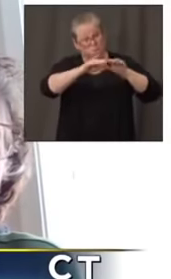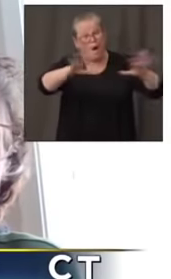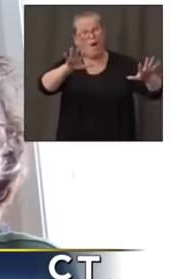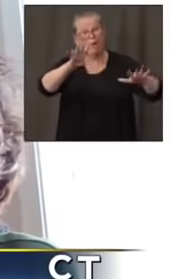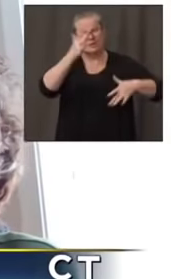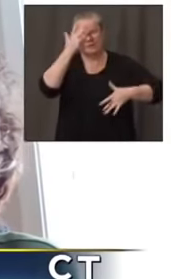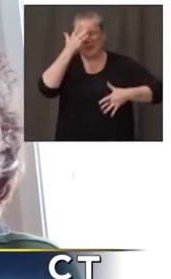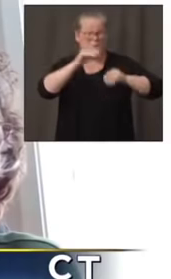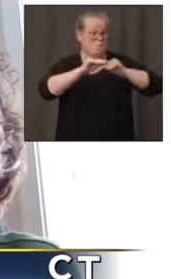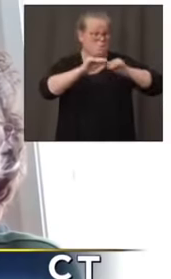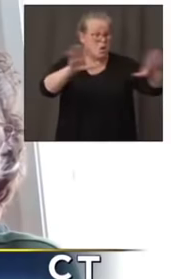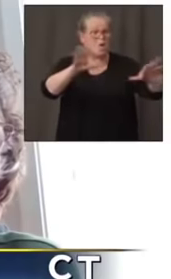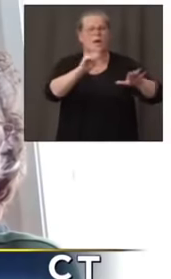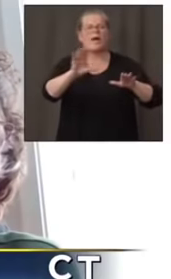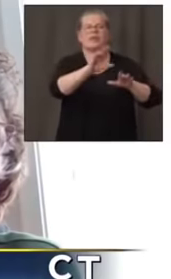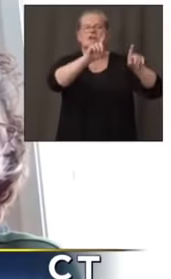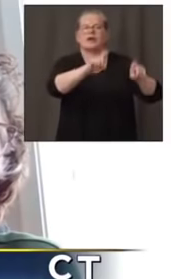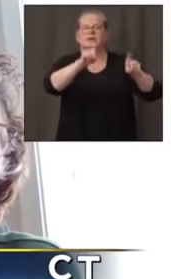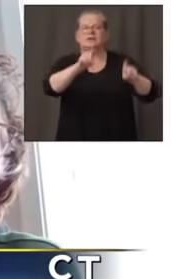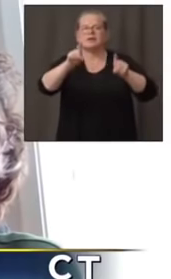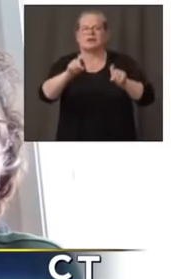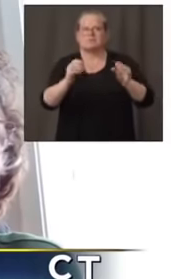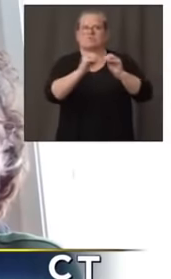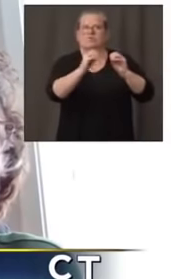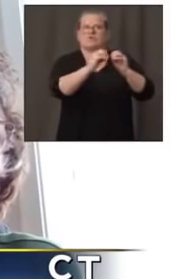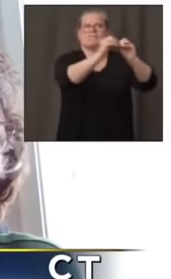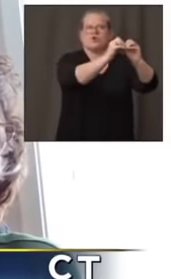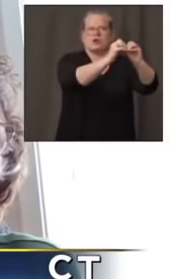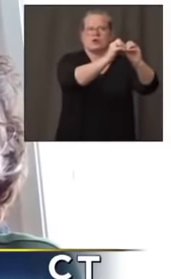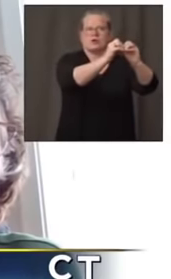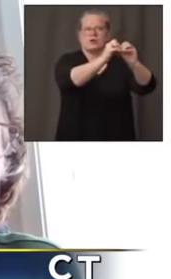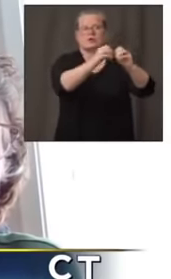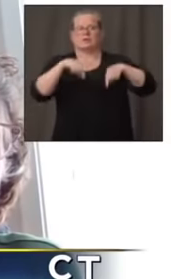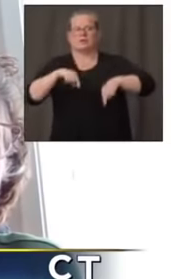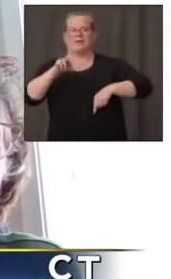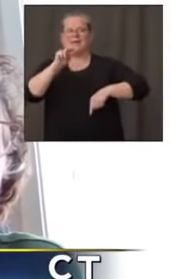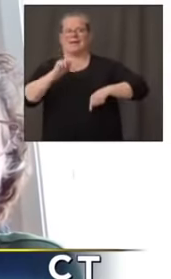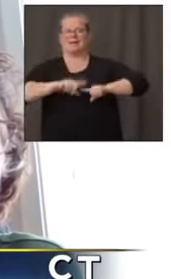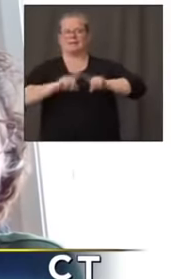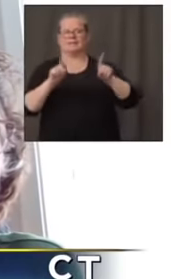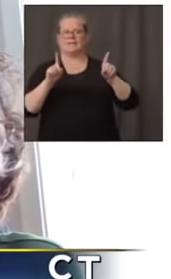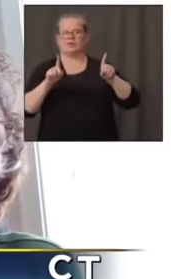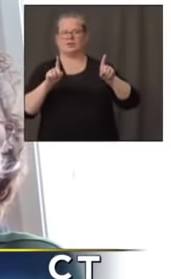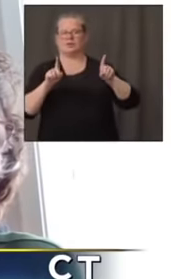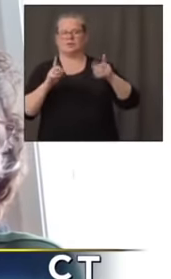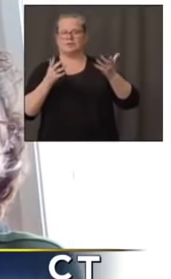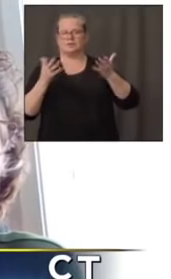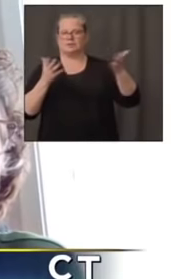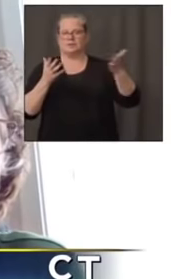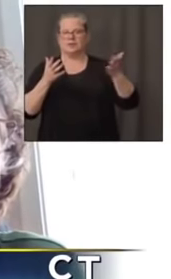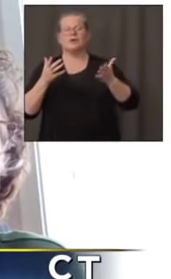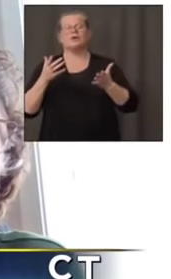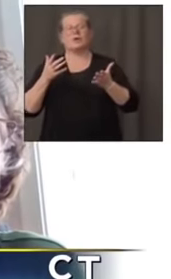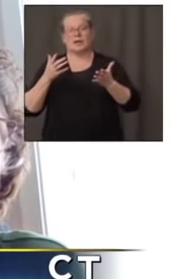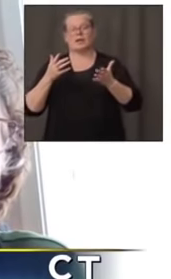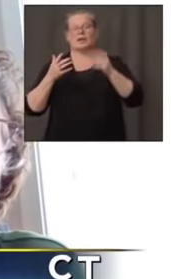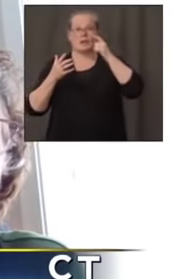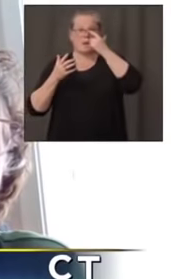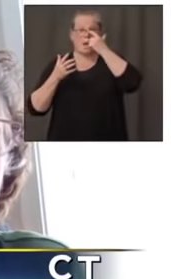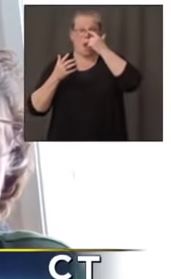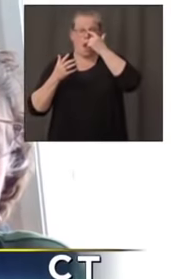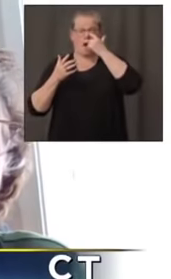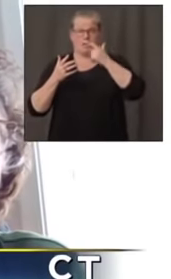in the number of tests that they're doing. We're not in that position in Connecticut. We've been